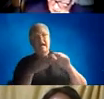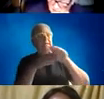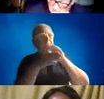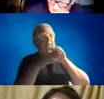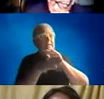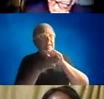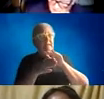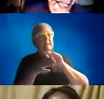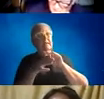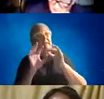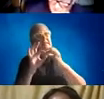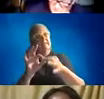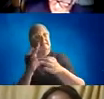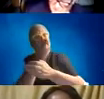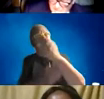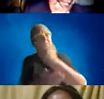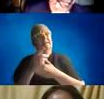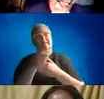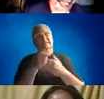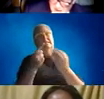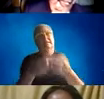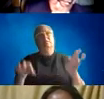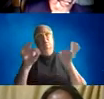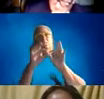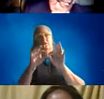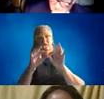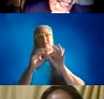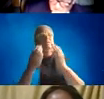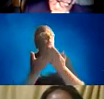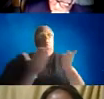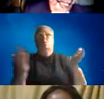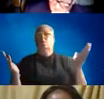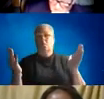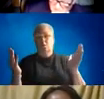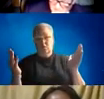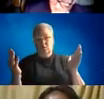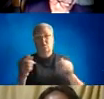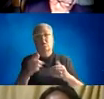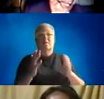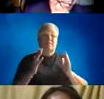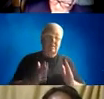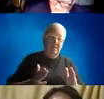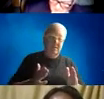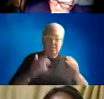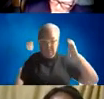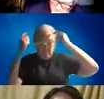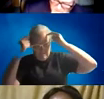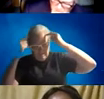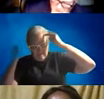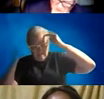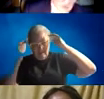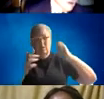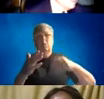but this section is very important for all kinds of people. Severe physical impairments, mental illness needs therapy and